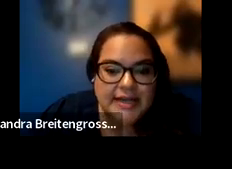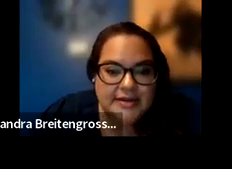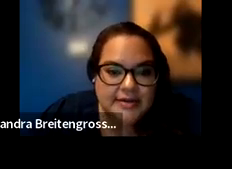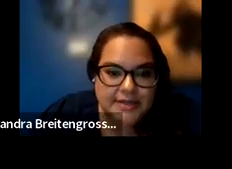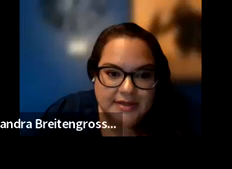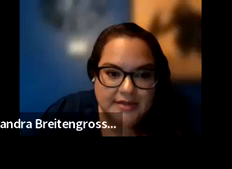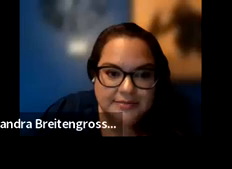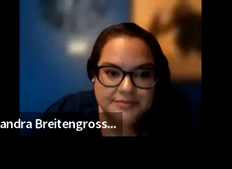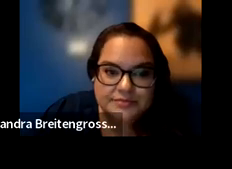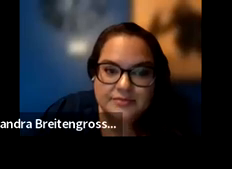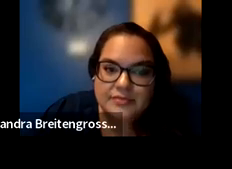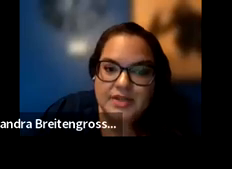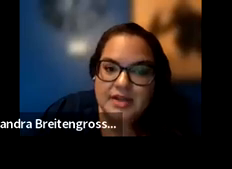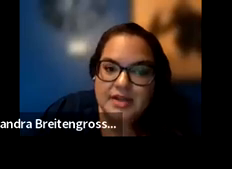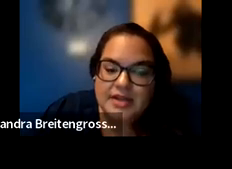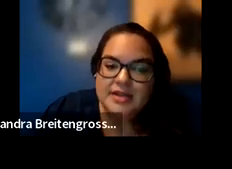languages at a meeting.